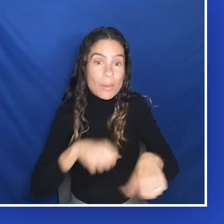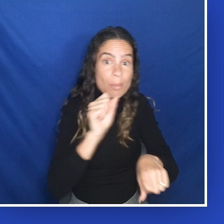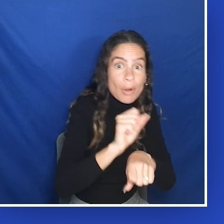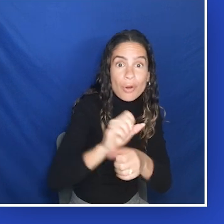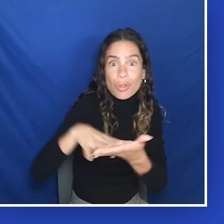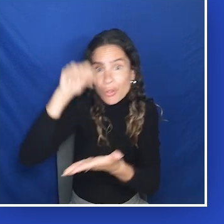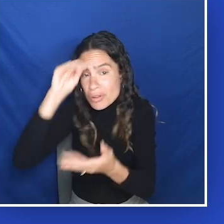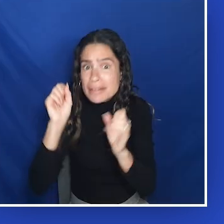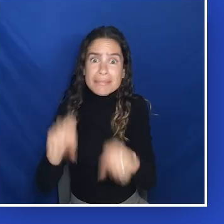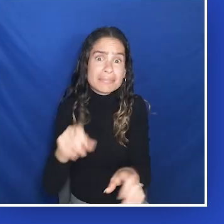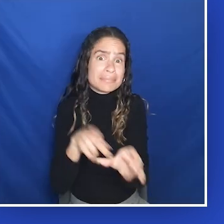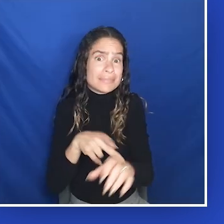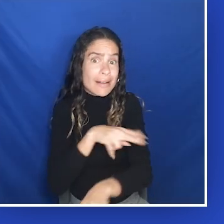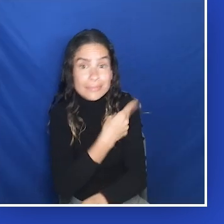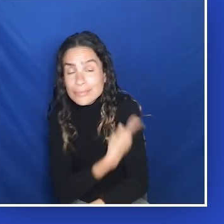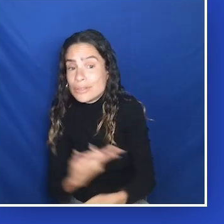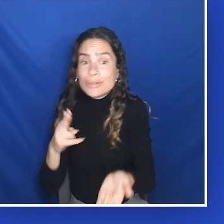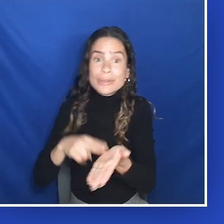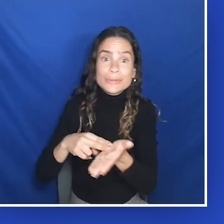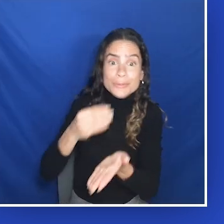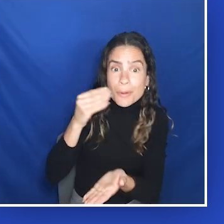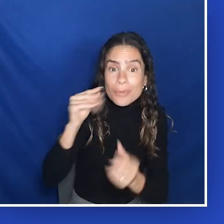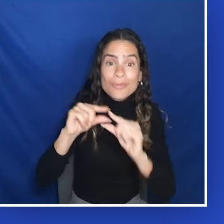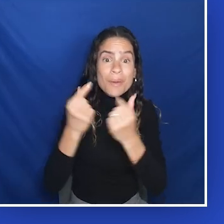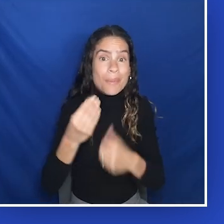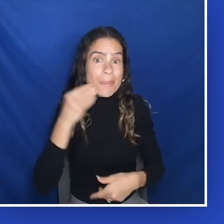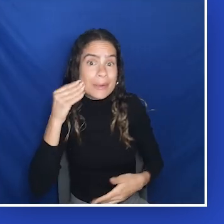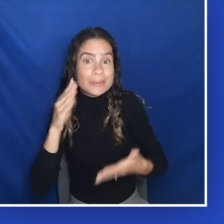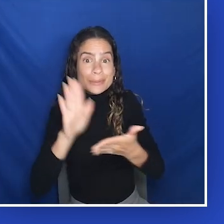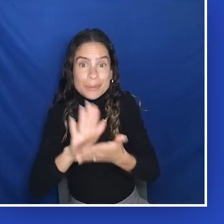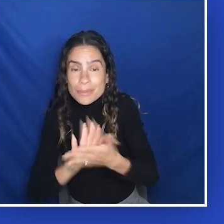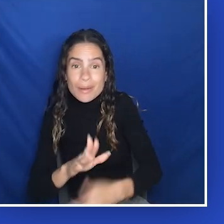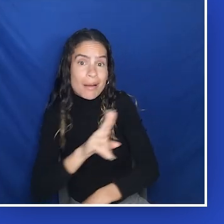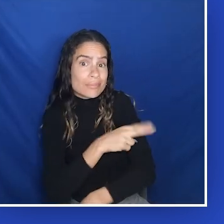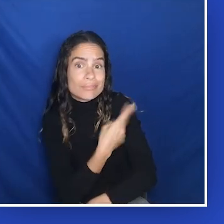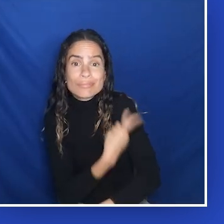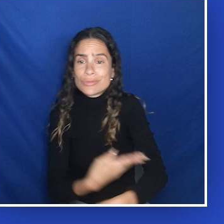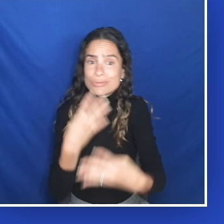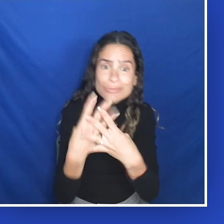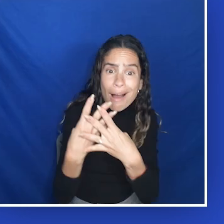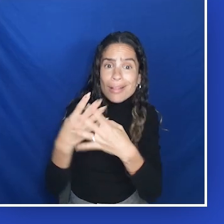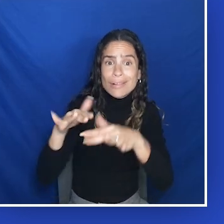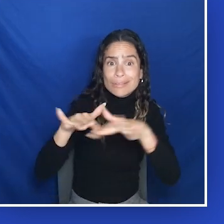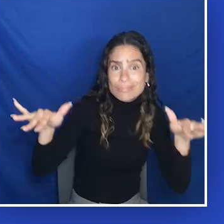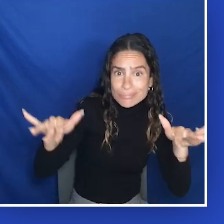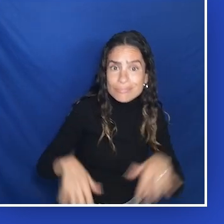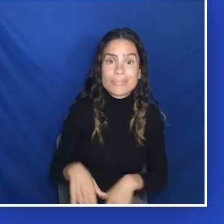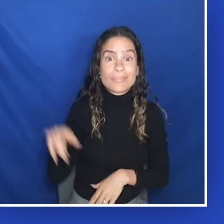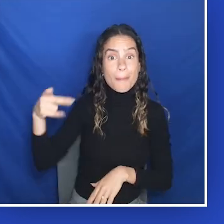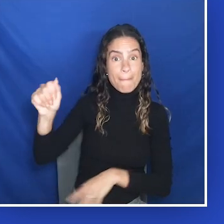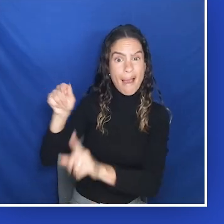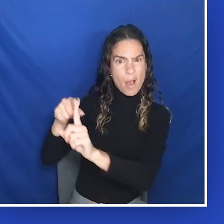or learn, including psychiatric facilities, nursing homes, group homes, schools, hospitals, jails,